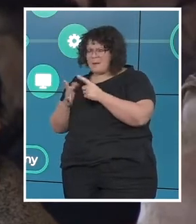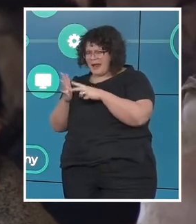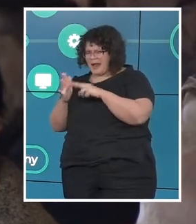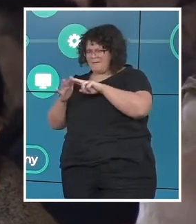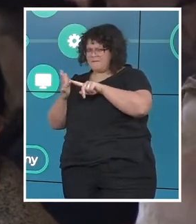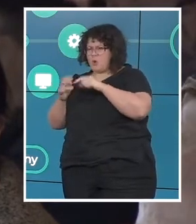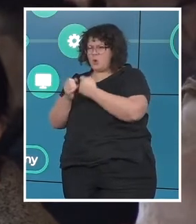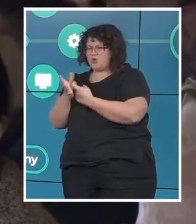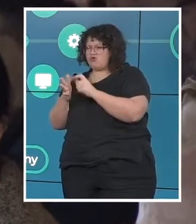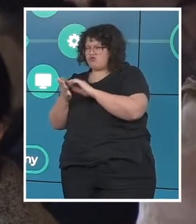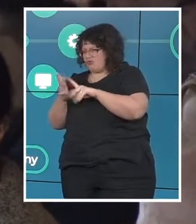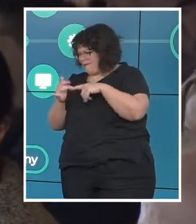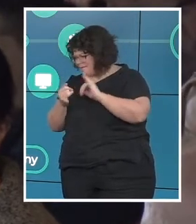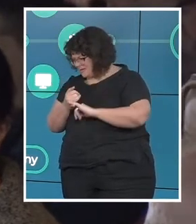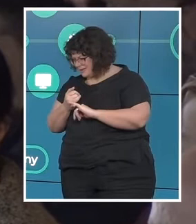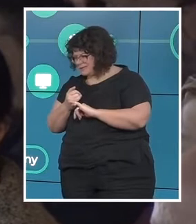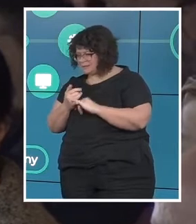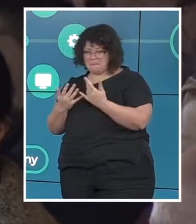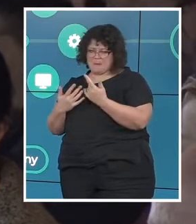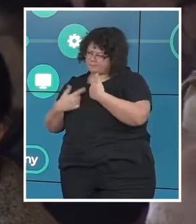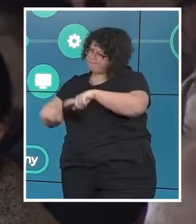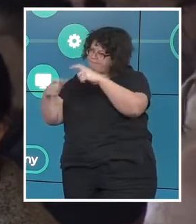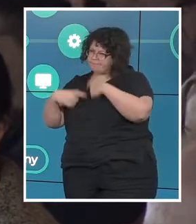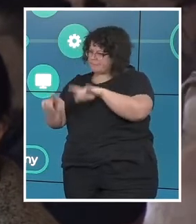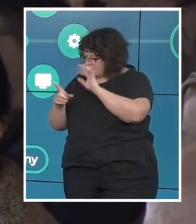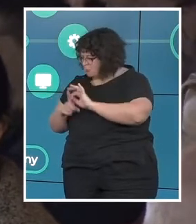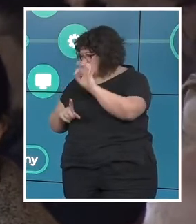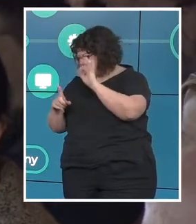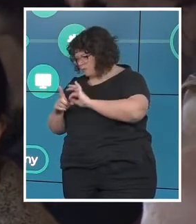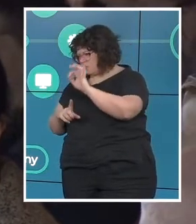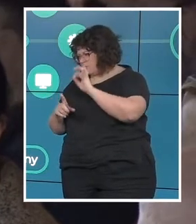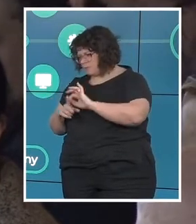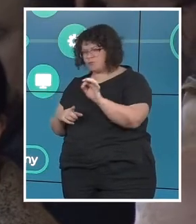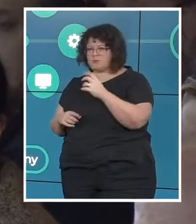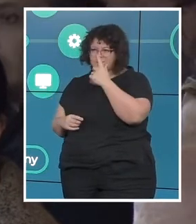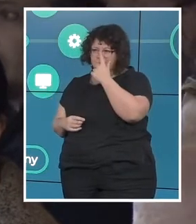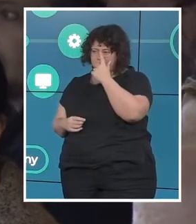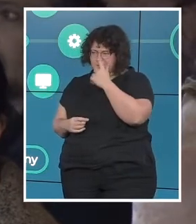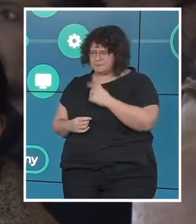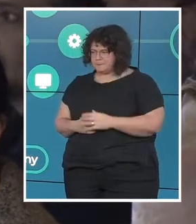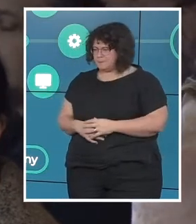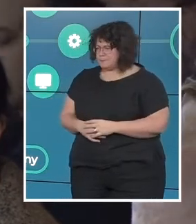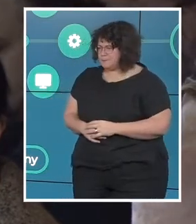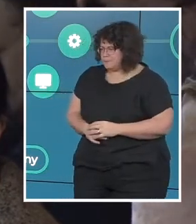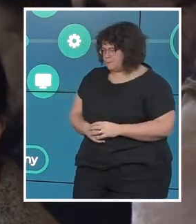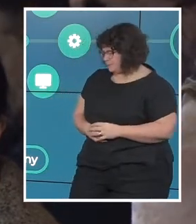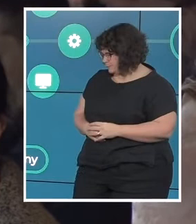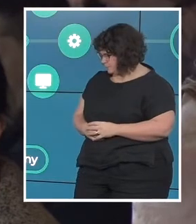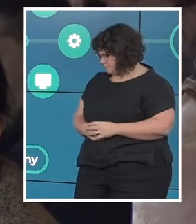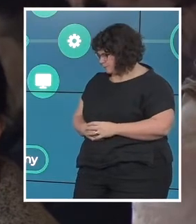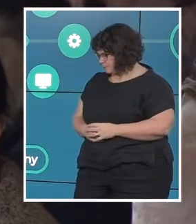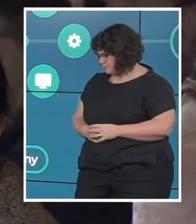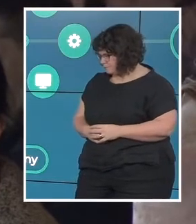Sorry, shouldn't you want me to leave you this? That's okay. I've been doing some research on it very recently in terms of looking